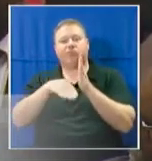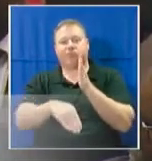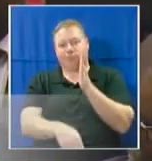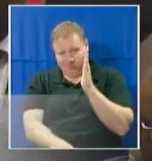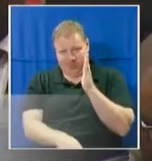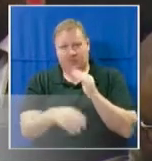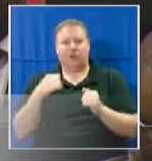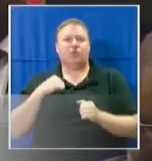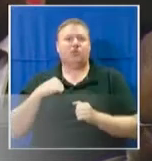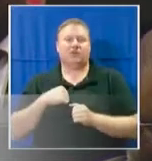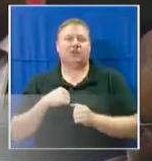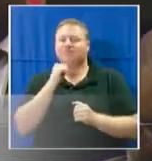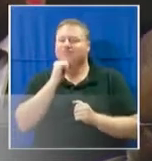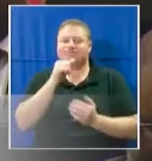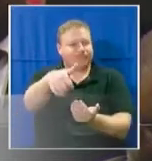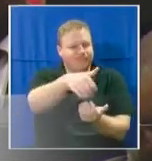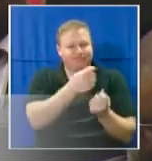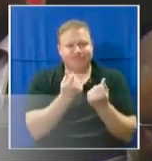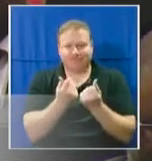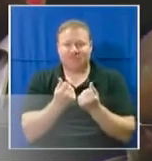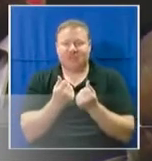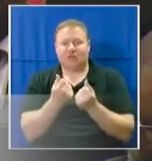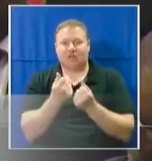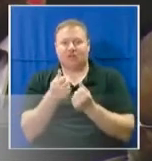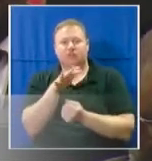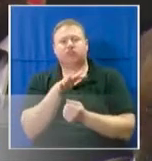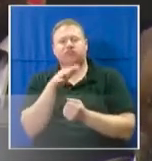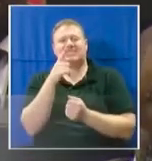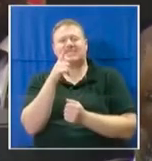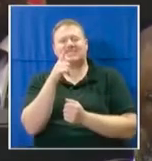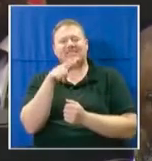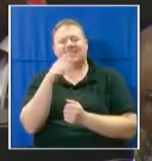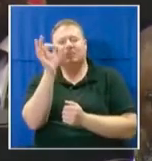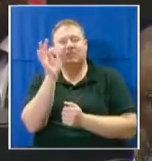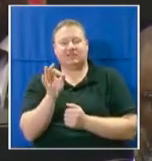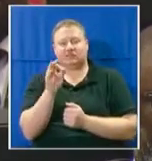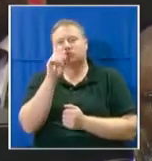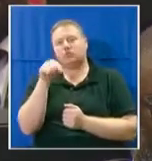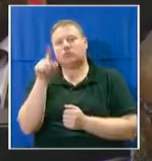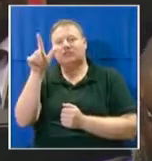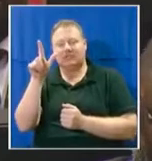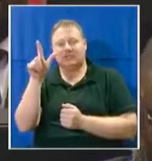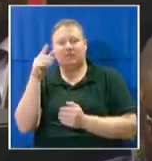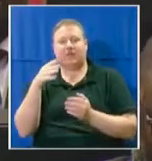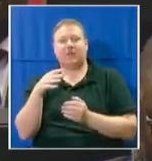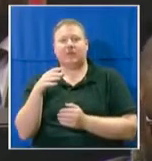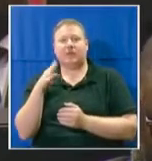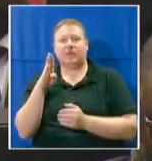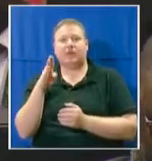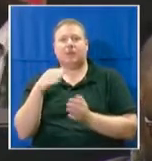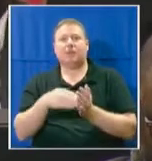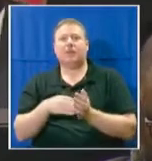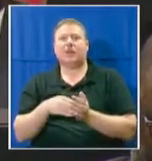municipalities, with uncollected revenues growing by 17% to 147 billion, and overdue accounts owed by